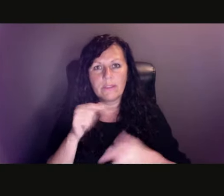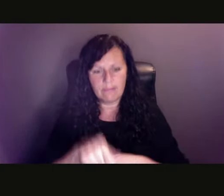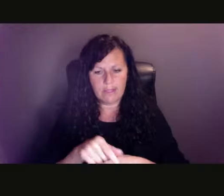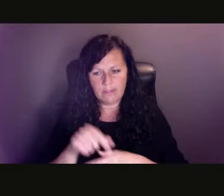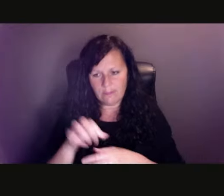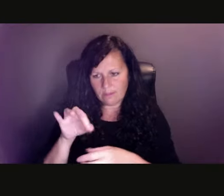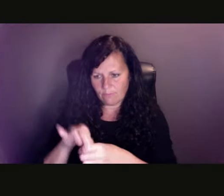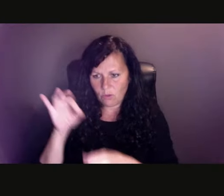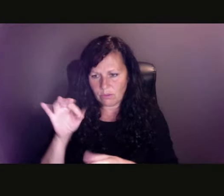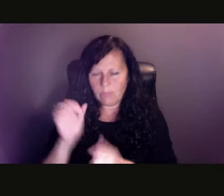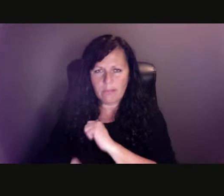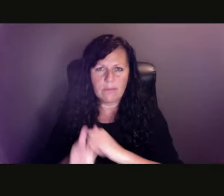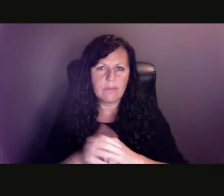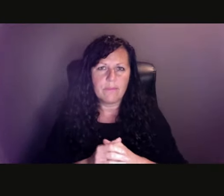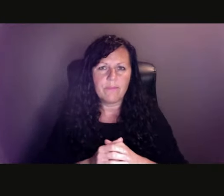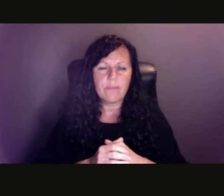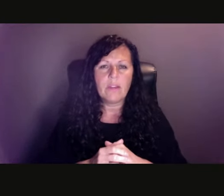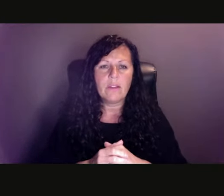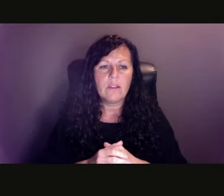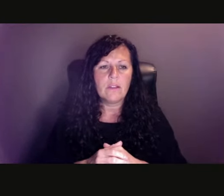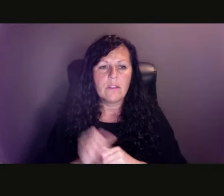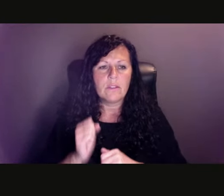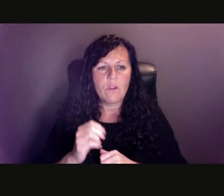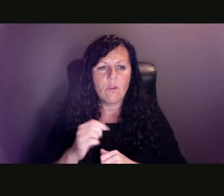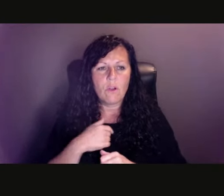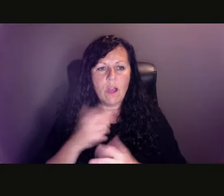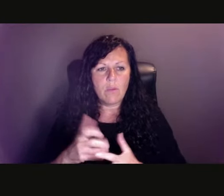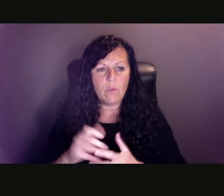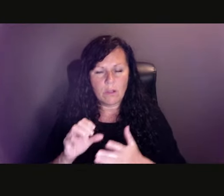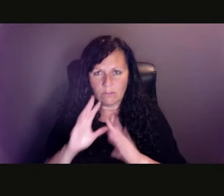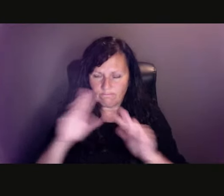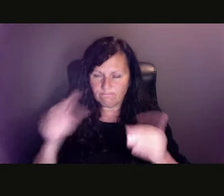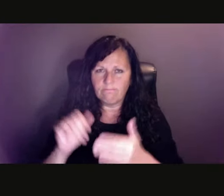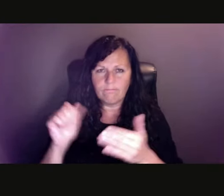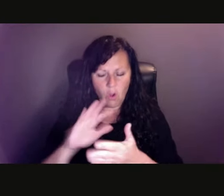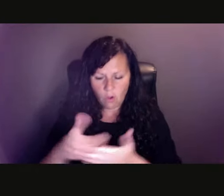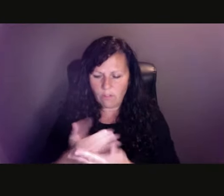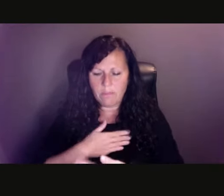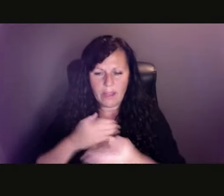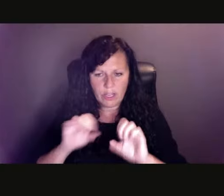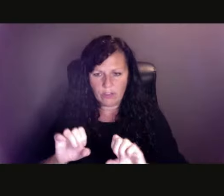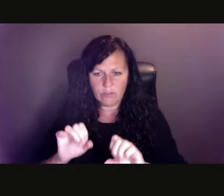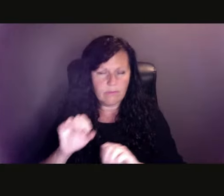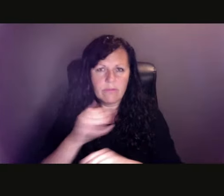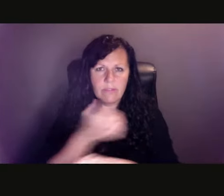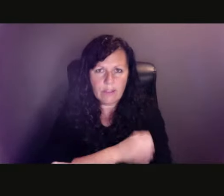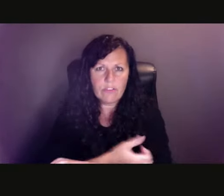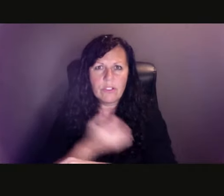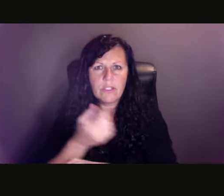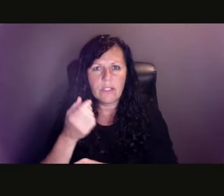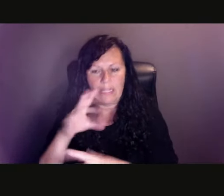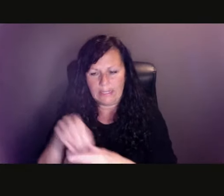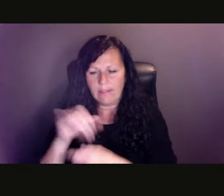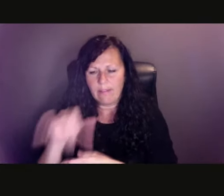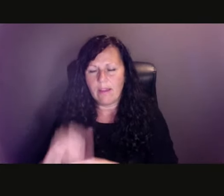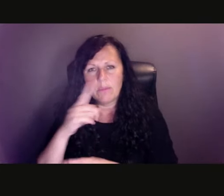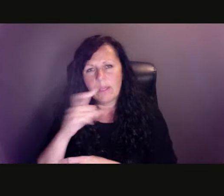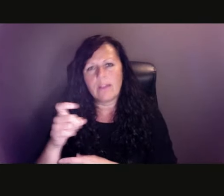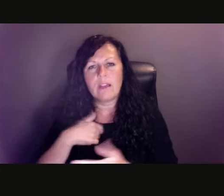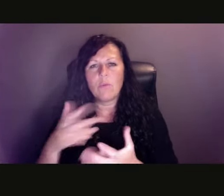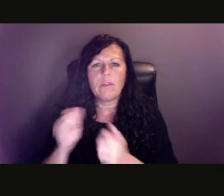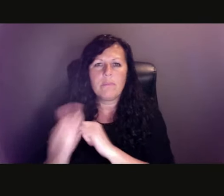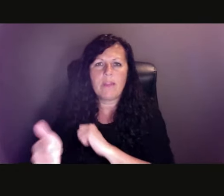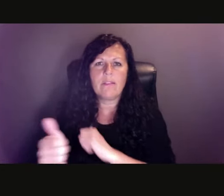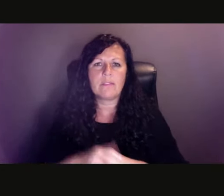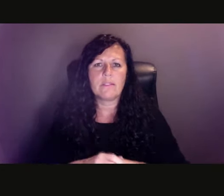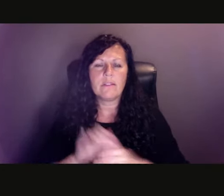throw my all into that to get it to pass, because that's my plan A. That's the best thing that I have, was an